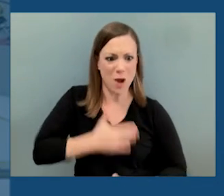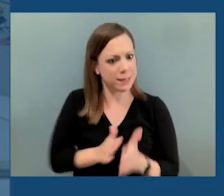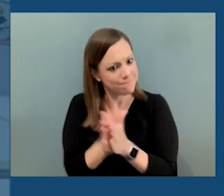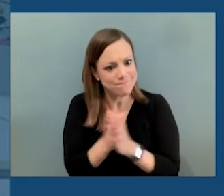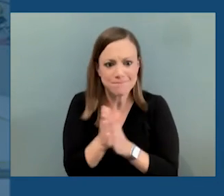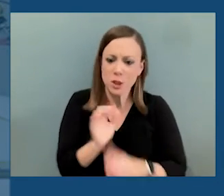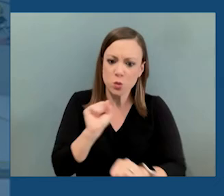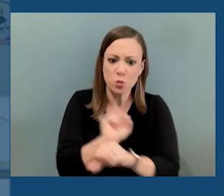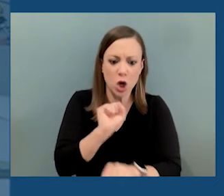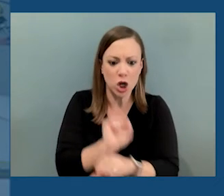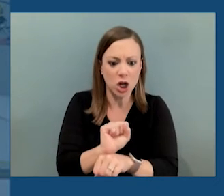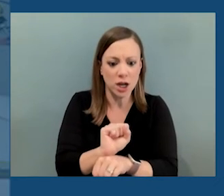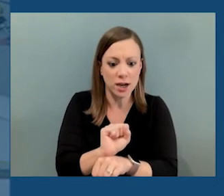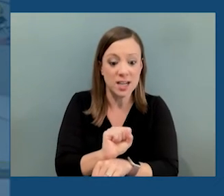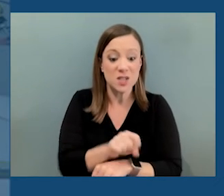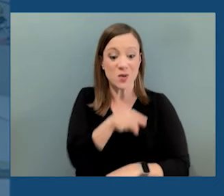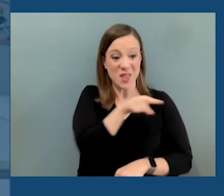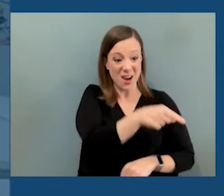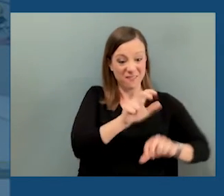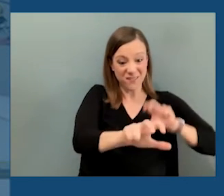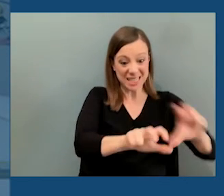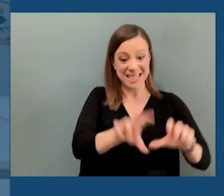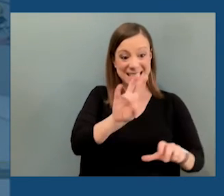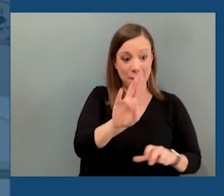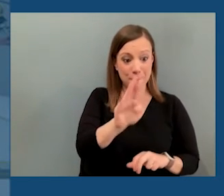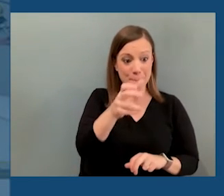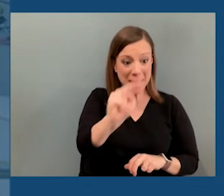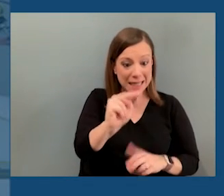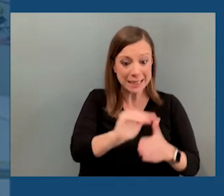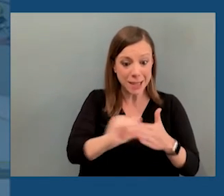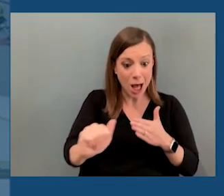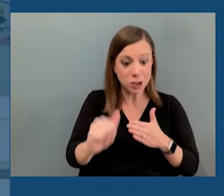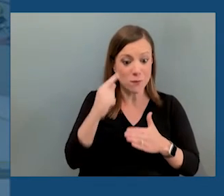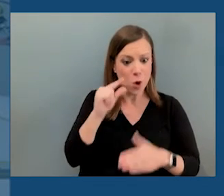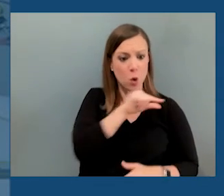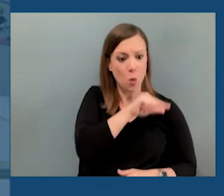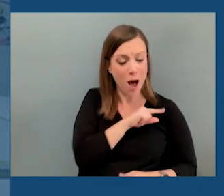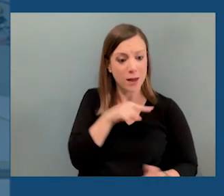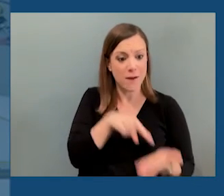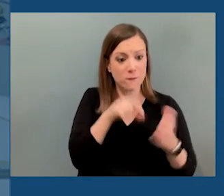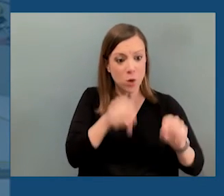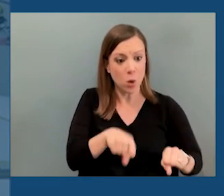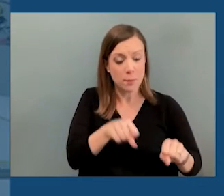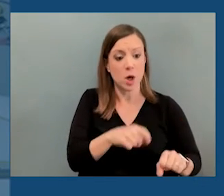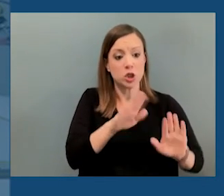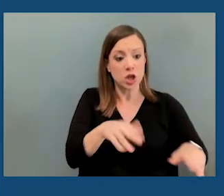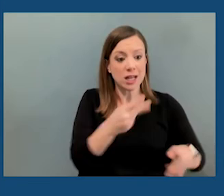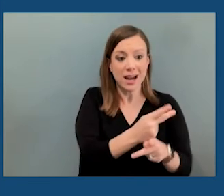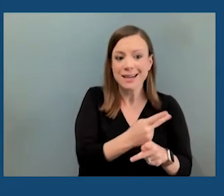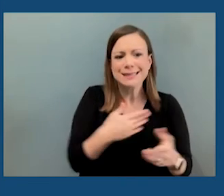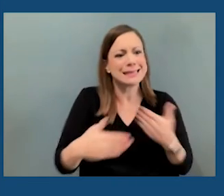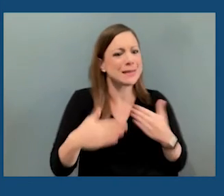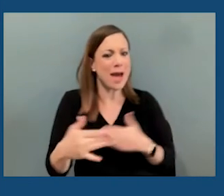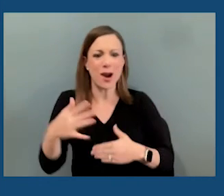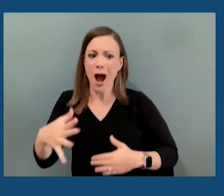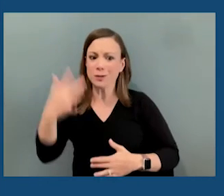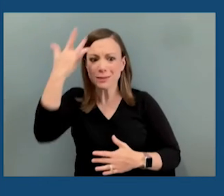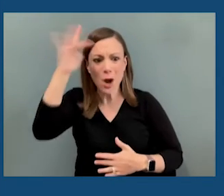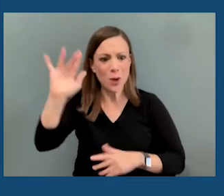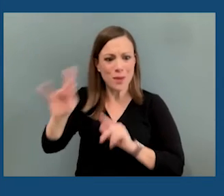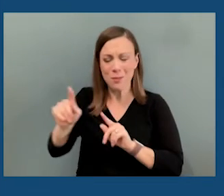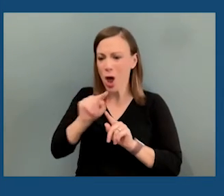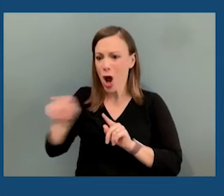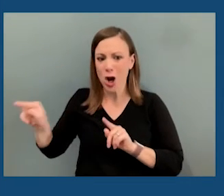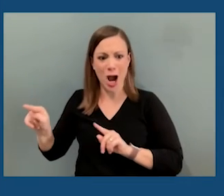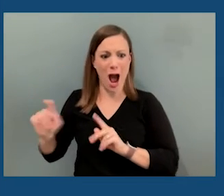doesn't matter how good your employee's education is, how smart they are, how ambitious they are. If